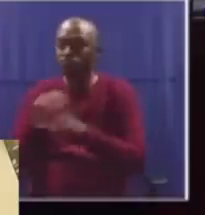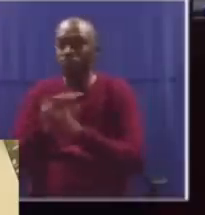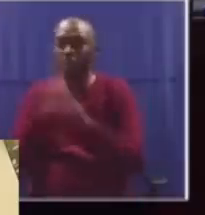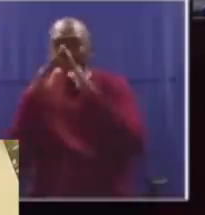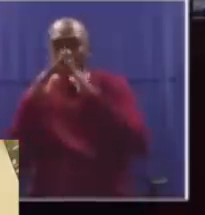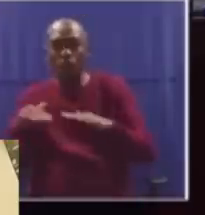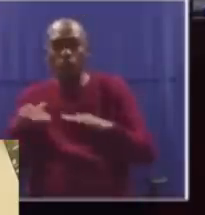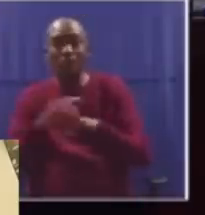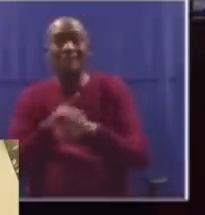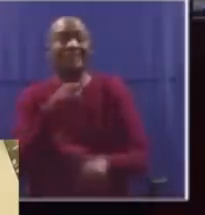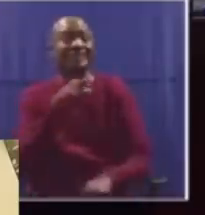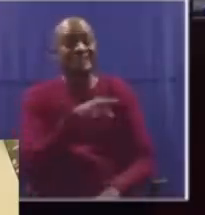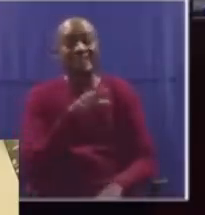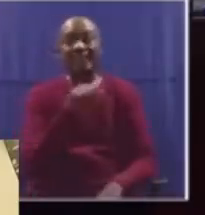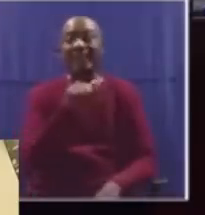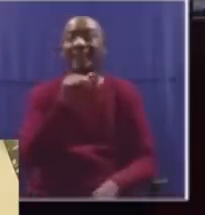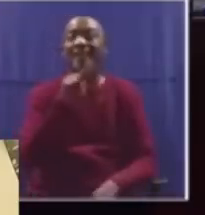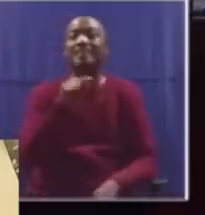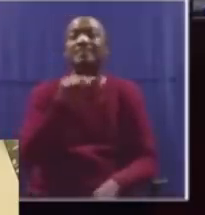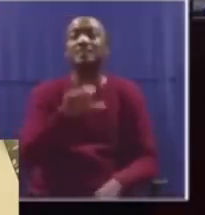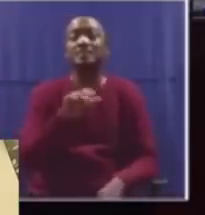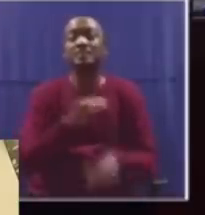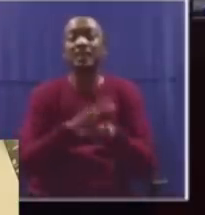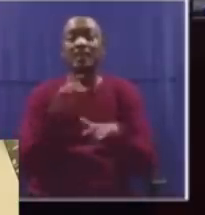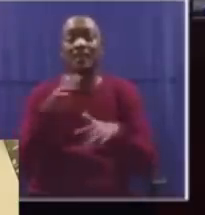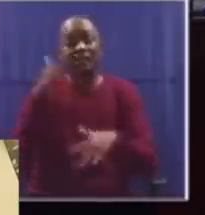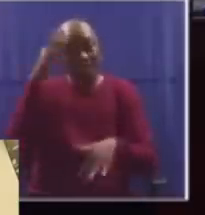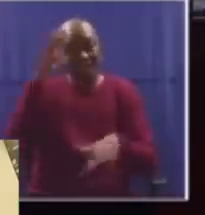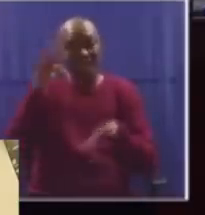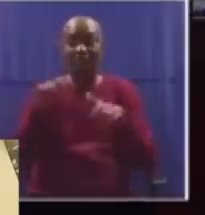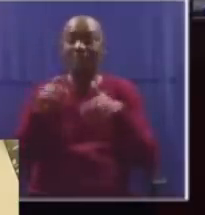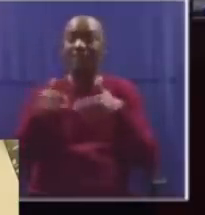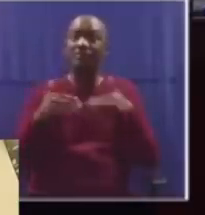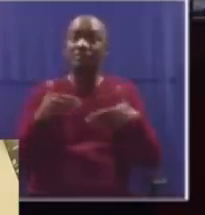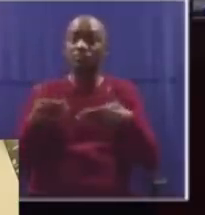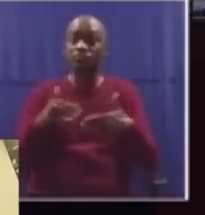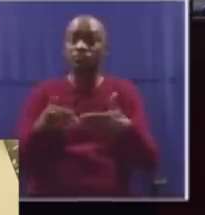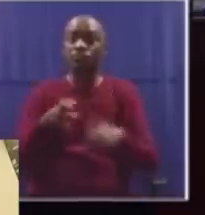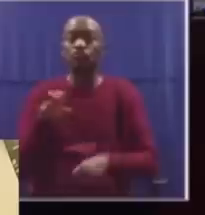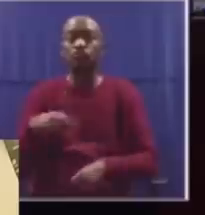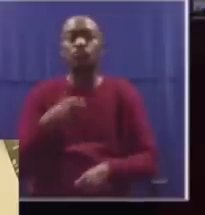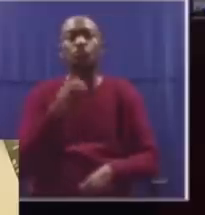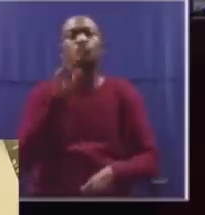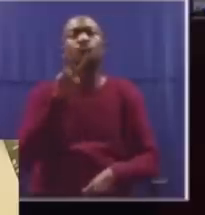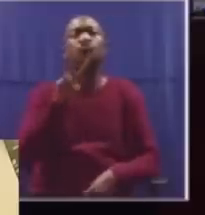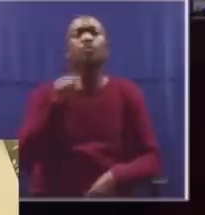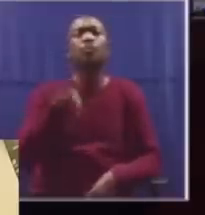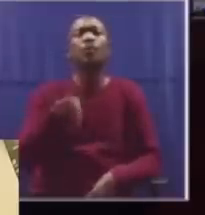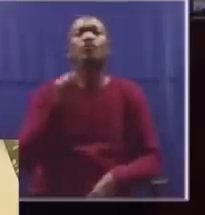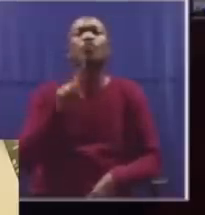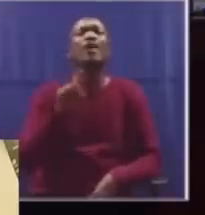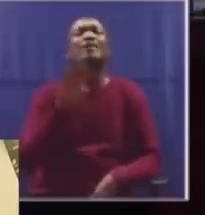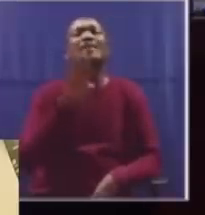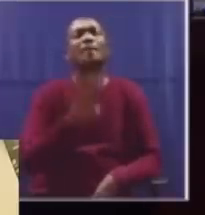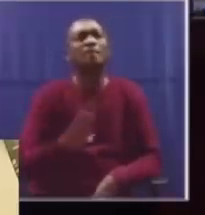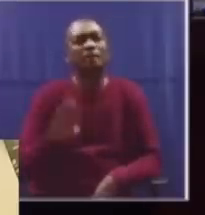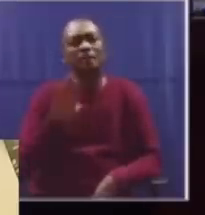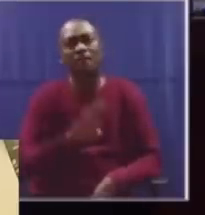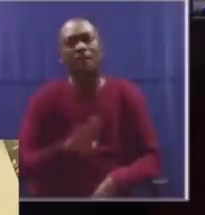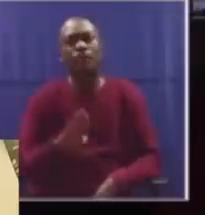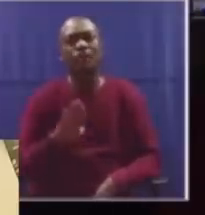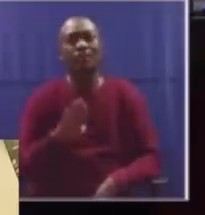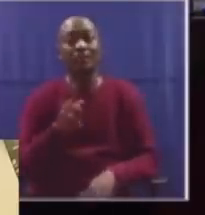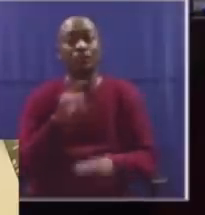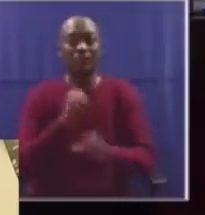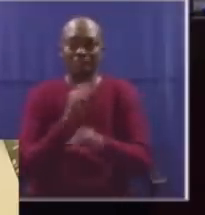the ANC government facilitated the looting of 2.1 billion rand that was